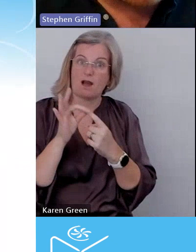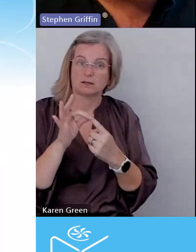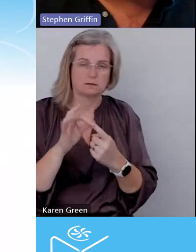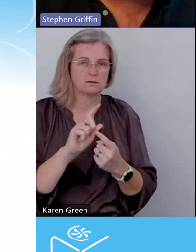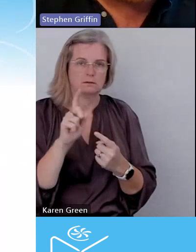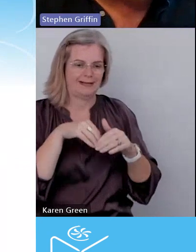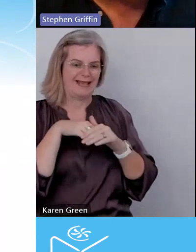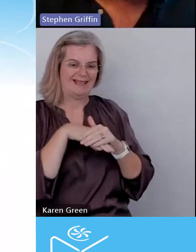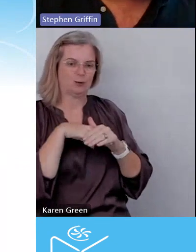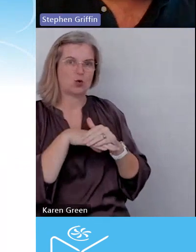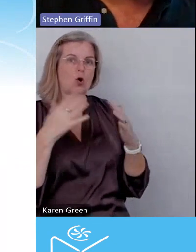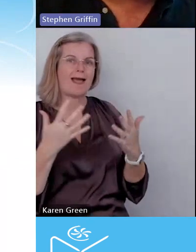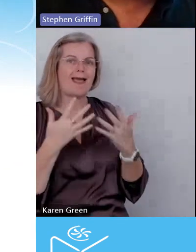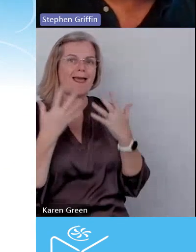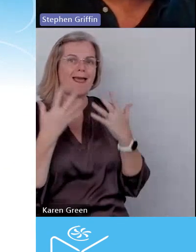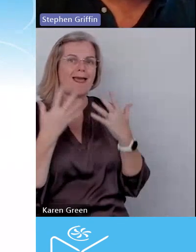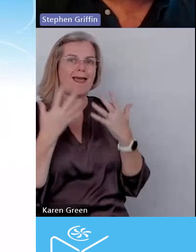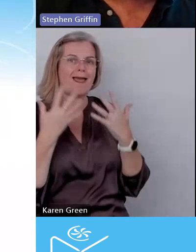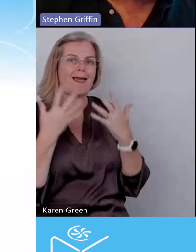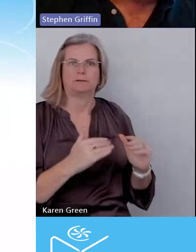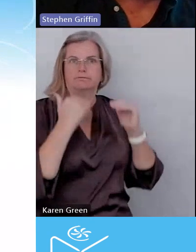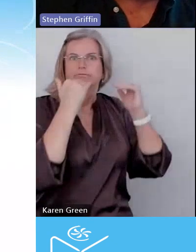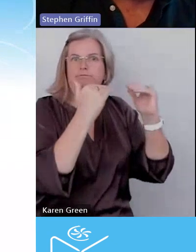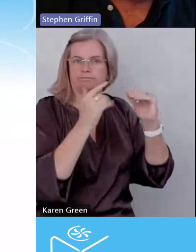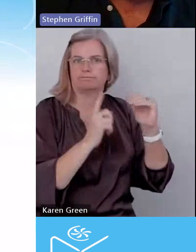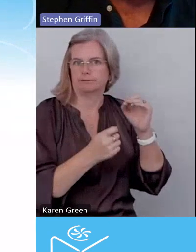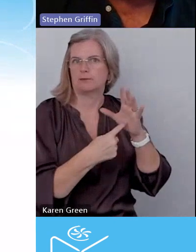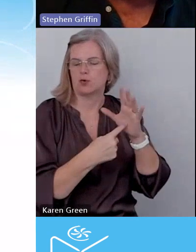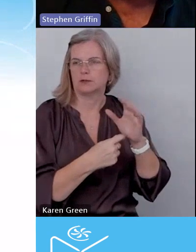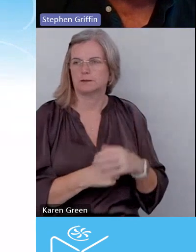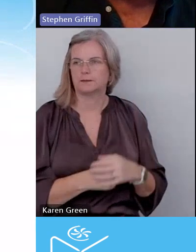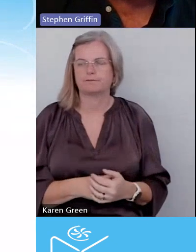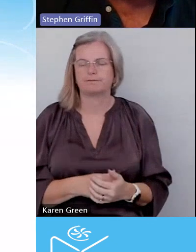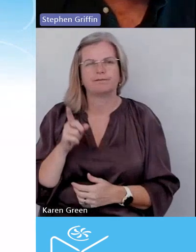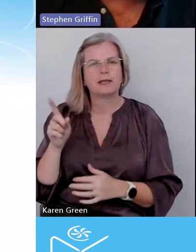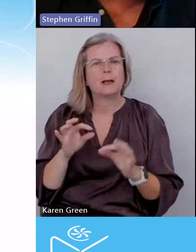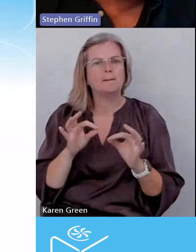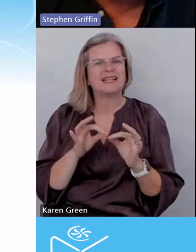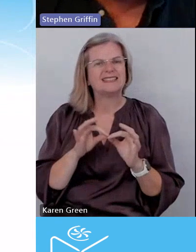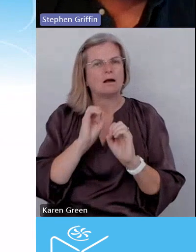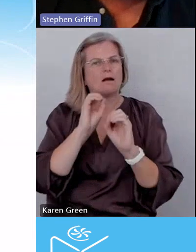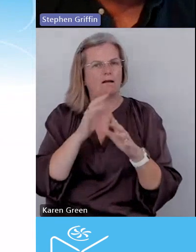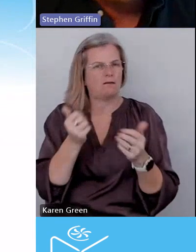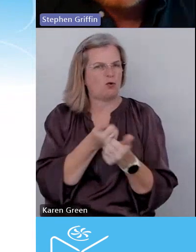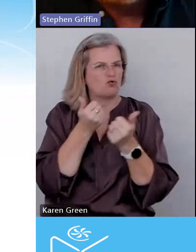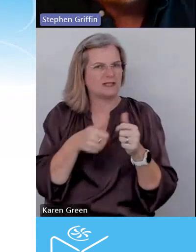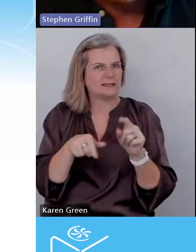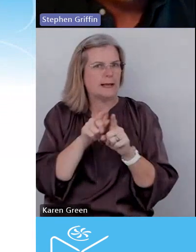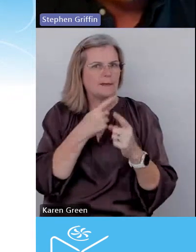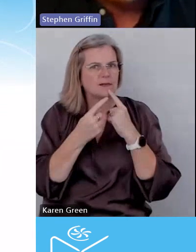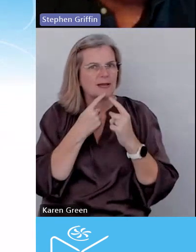going to dwell on this part of the slide on the left here, because Binita's already shown essentially the same data, which shows us that actually